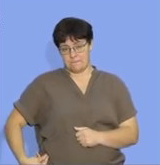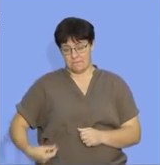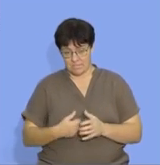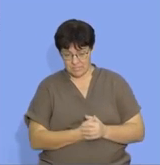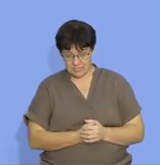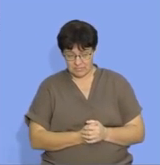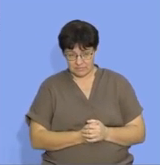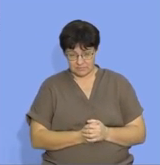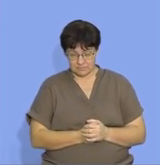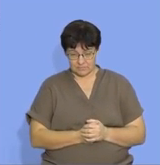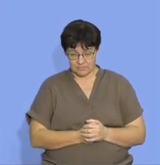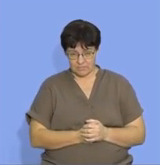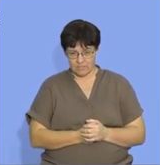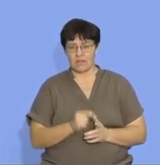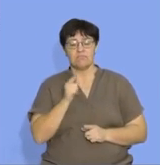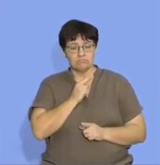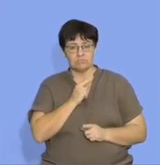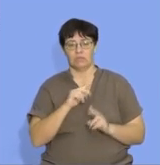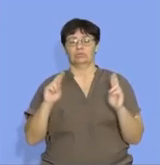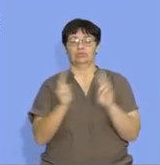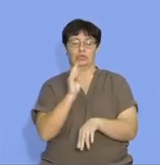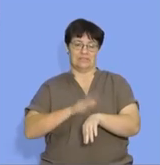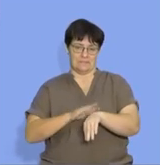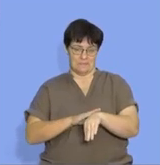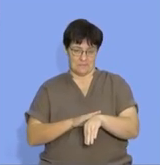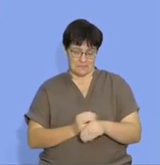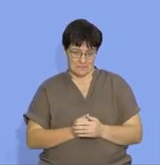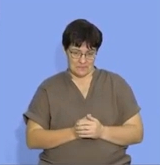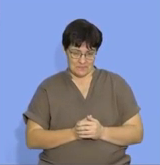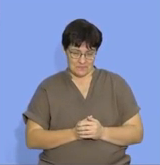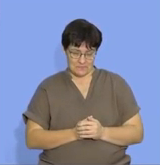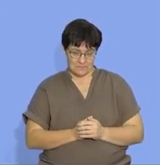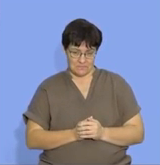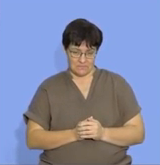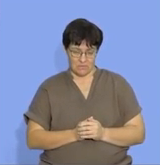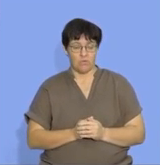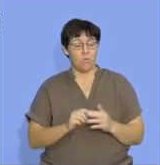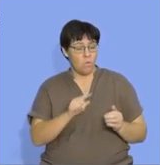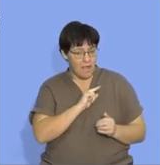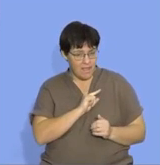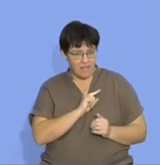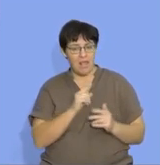yours, and it lasts just